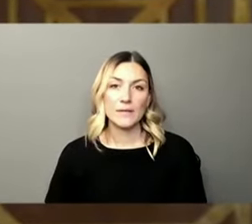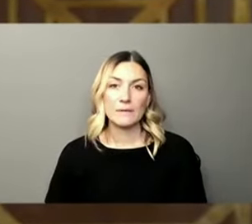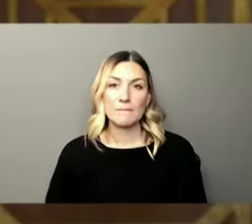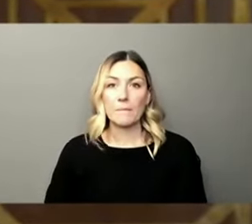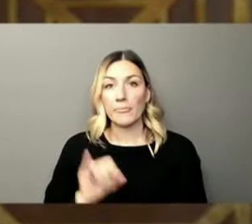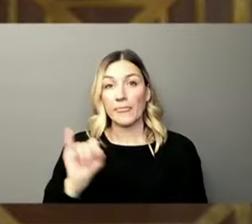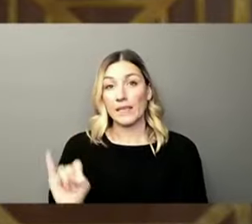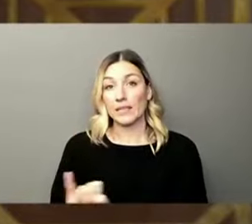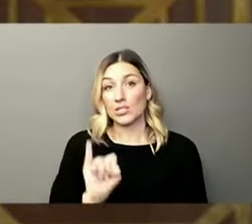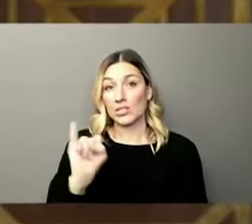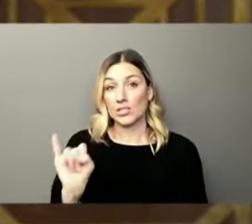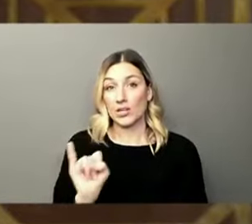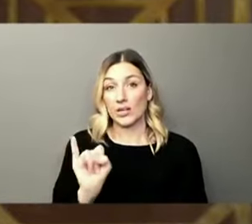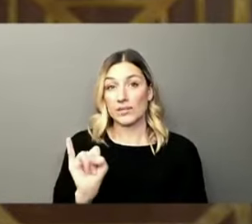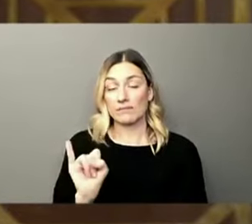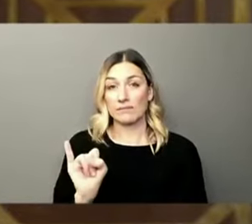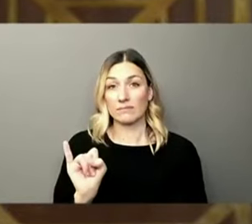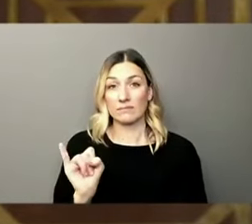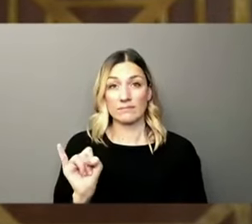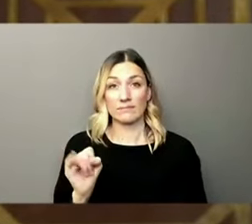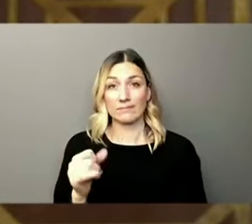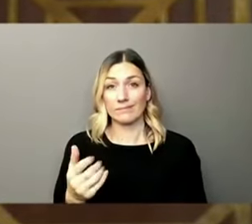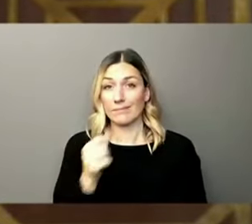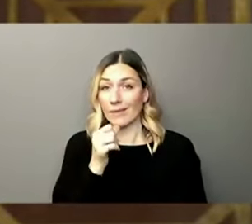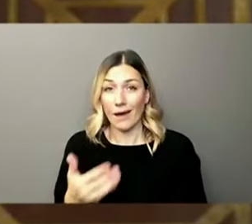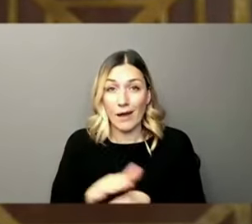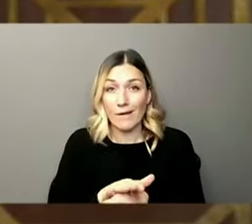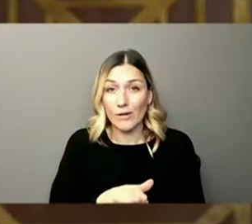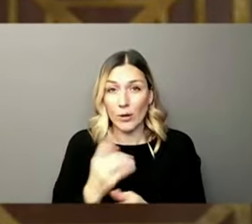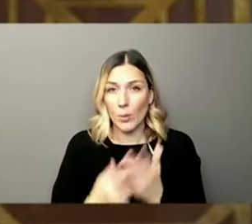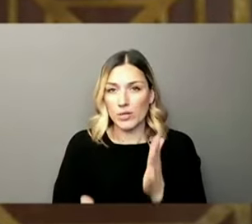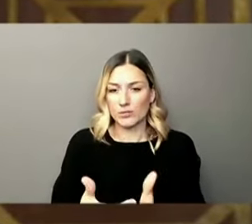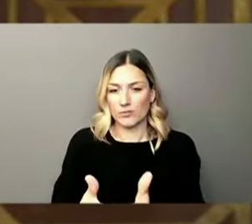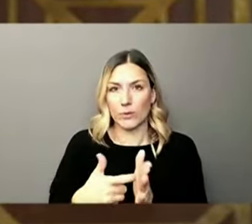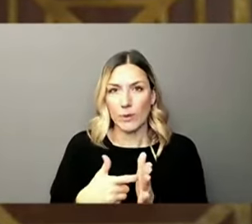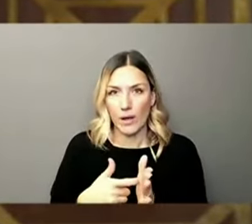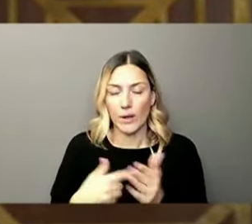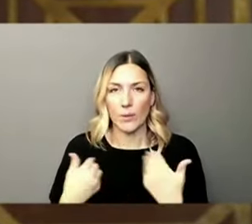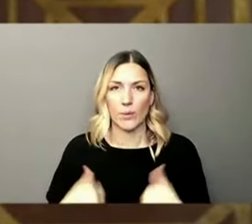Insurance, when things aren't covered that you need, it's very